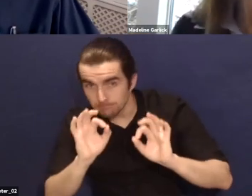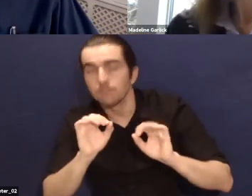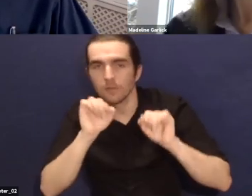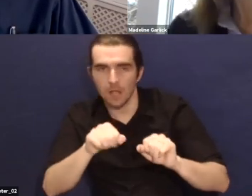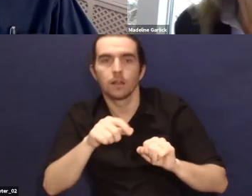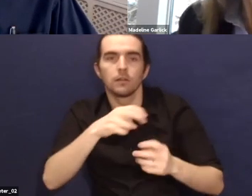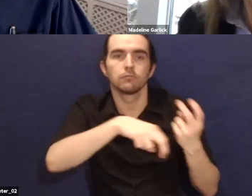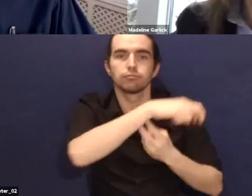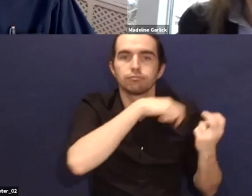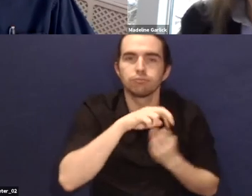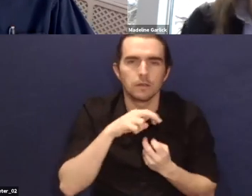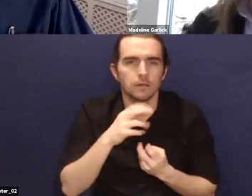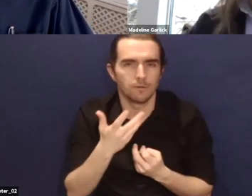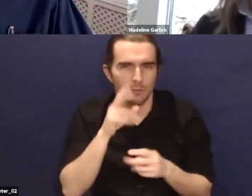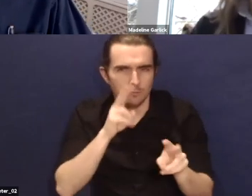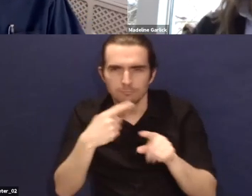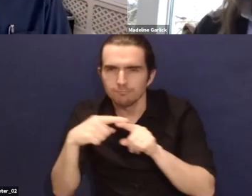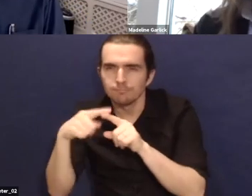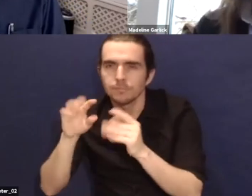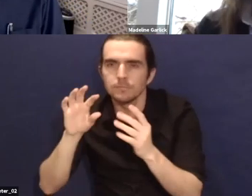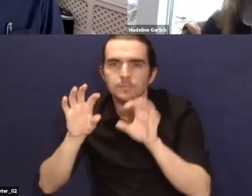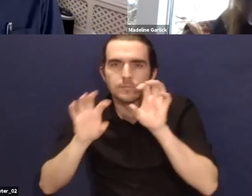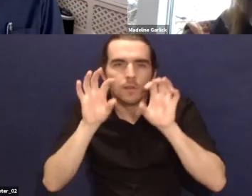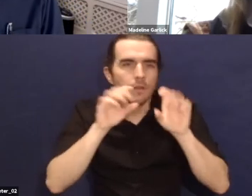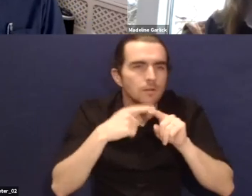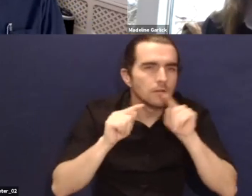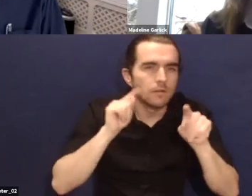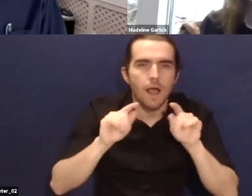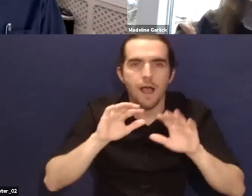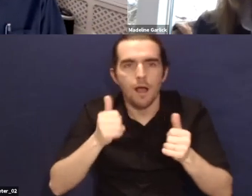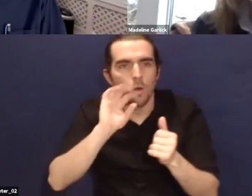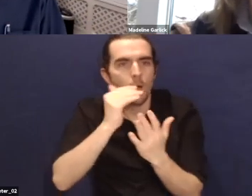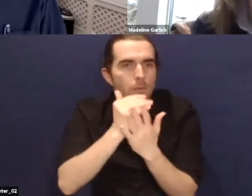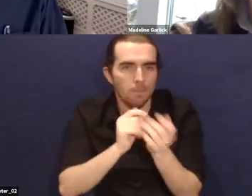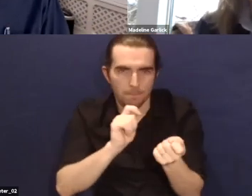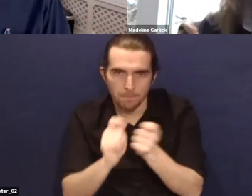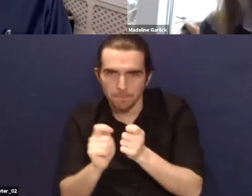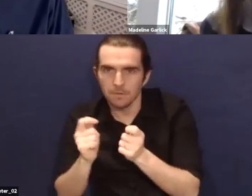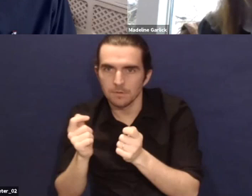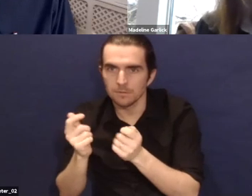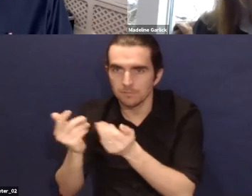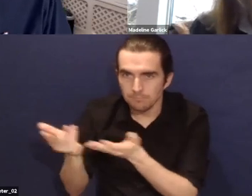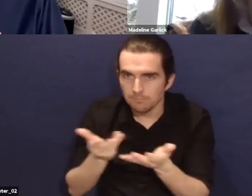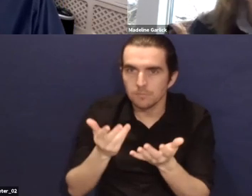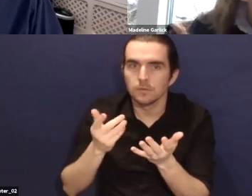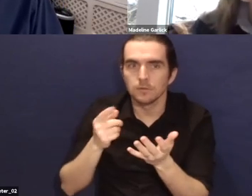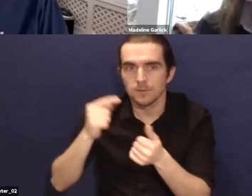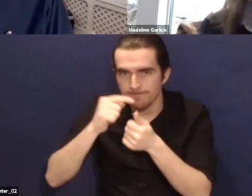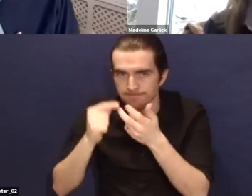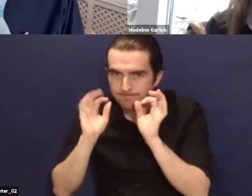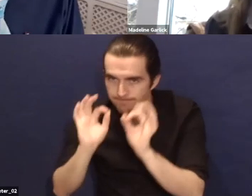processes are not exposed to risk and can nonetheless live in the community and can begin the process